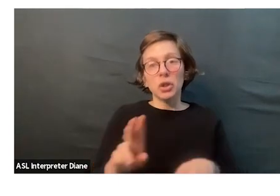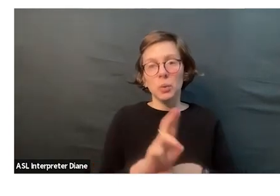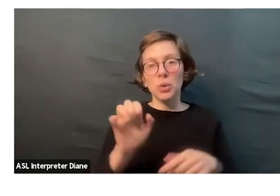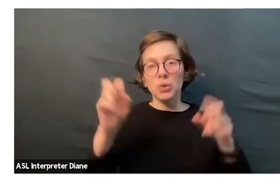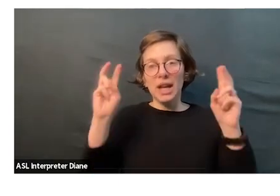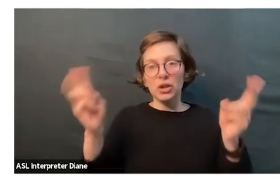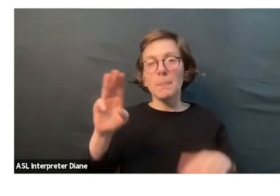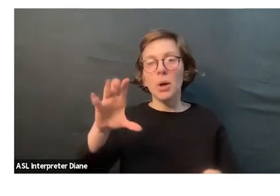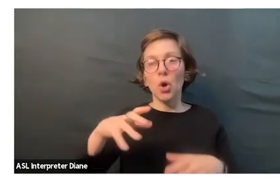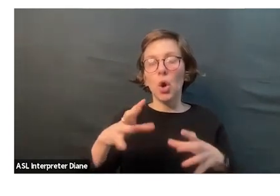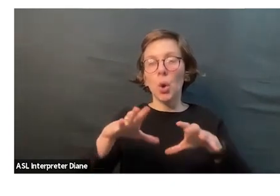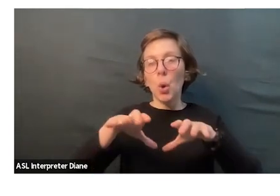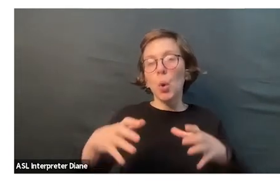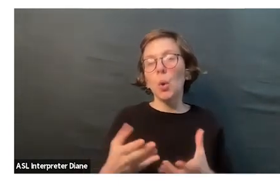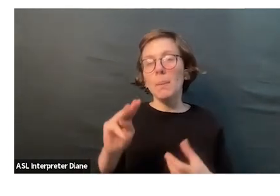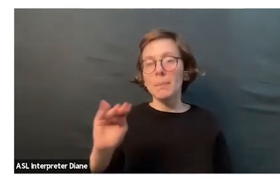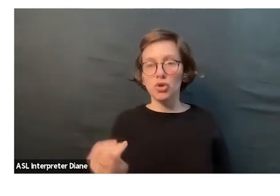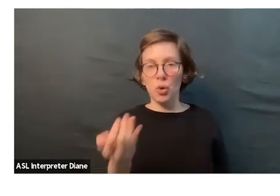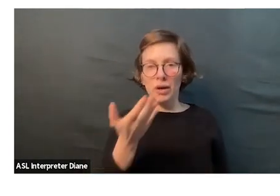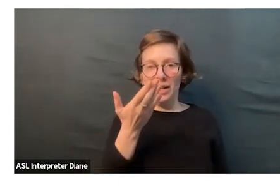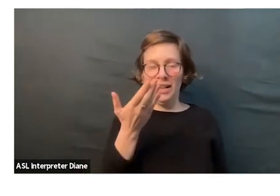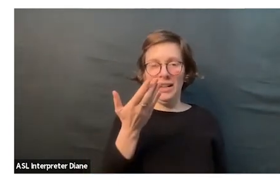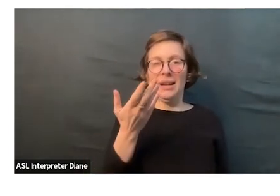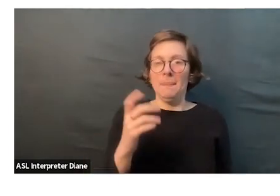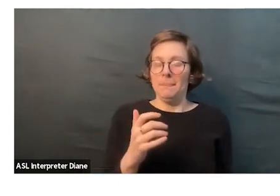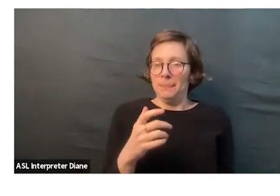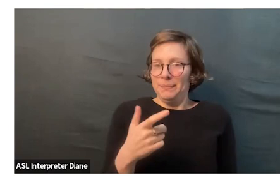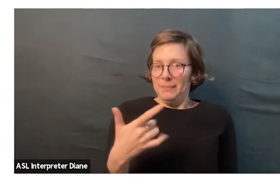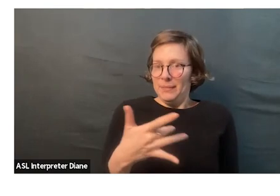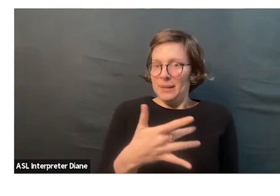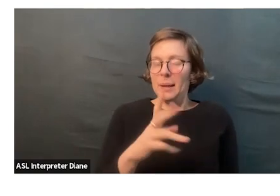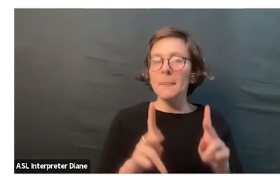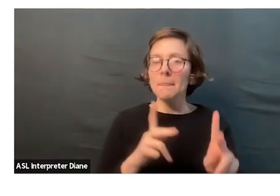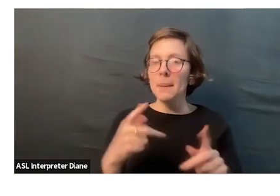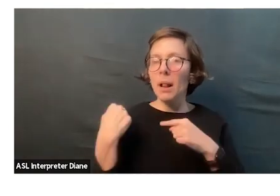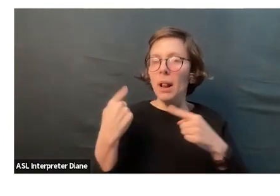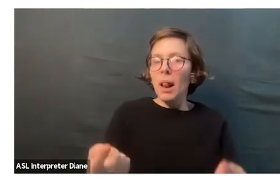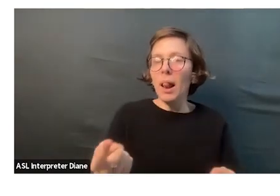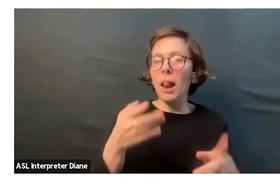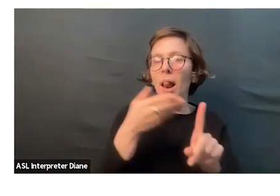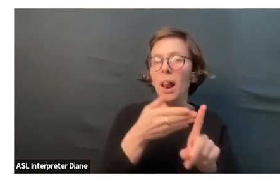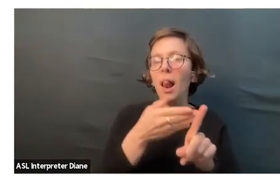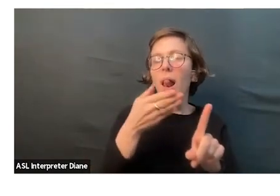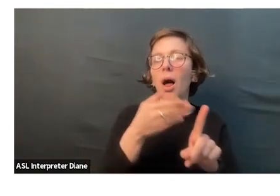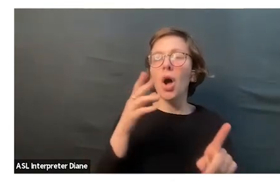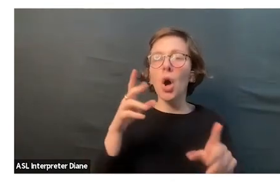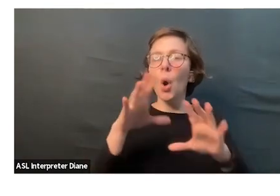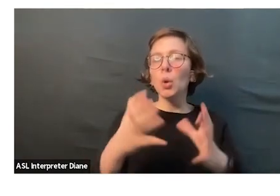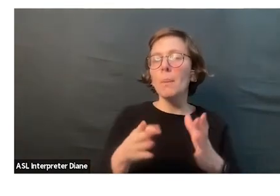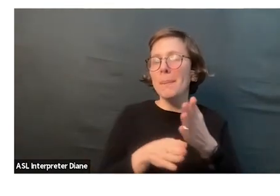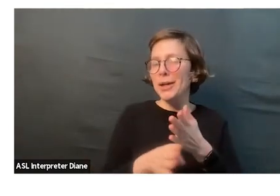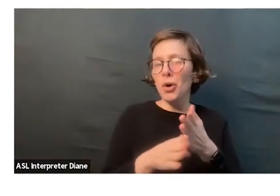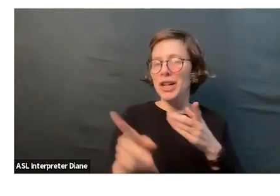to express the limits of my own knowledge. So I'm just seeing ones that I know I could answer. So there's one about natural